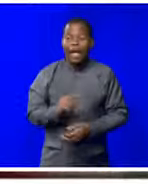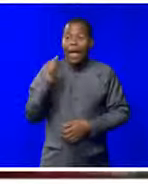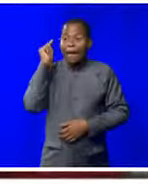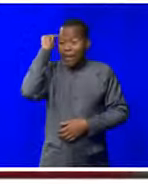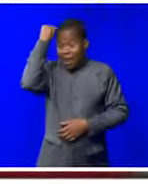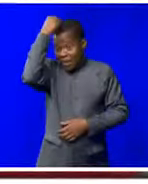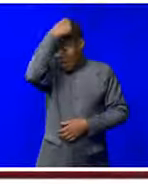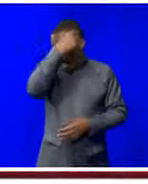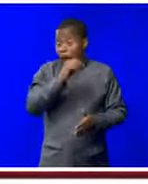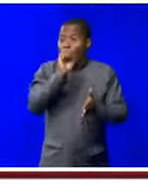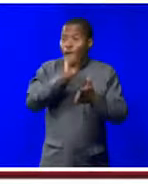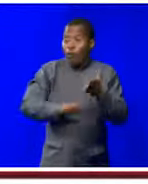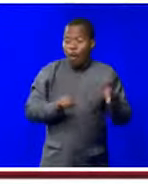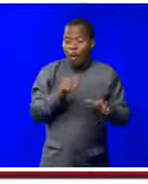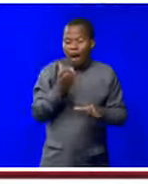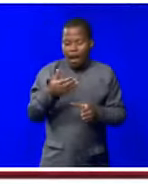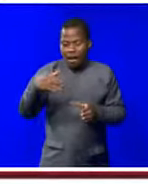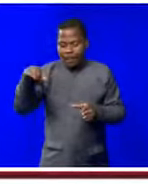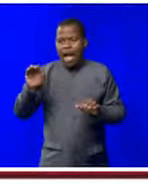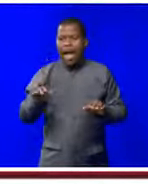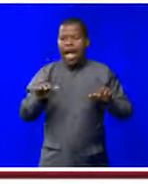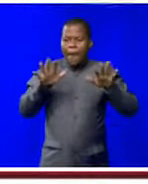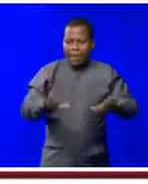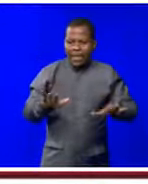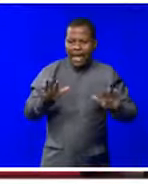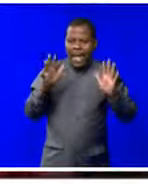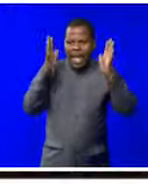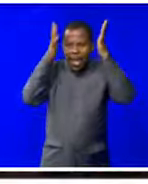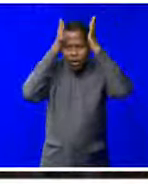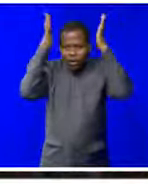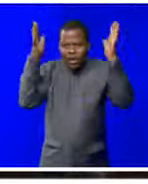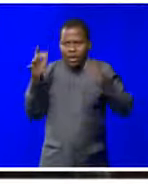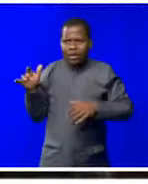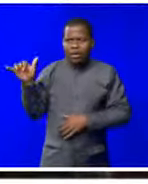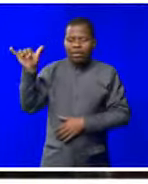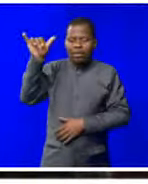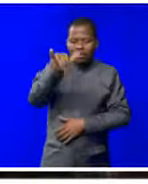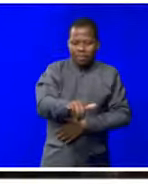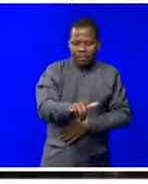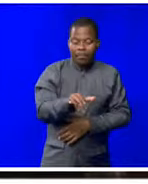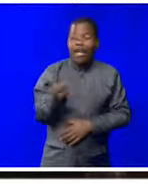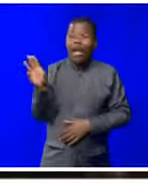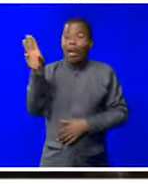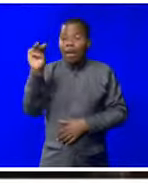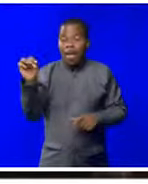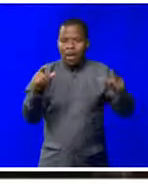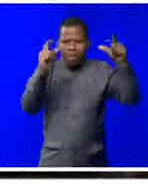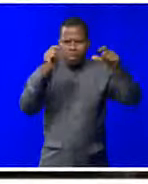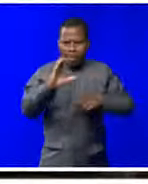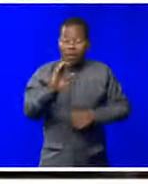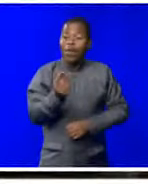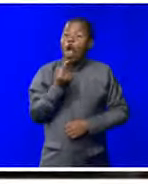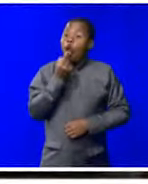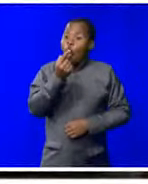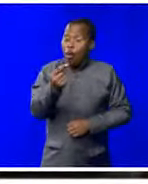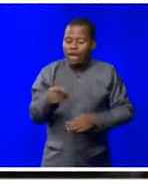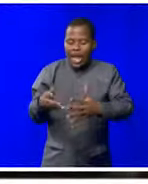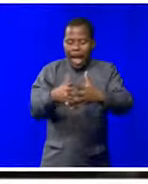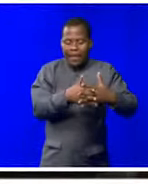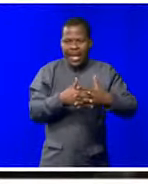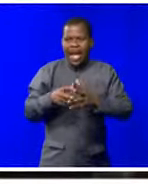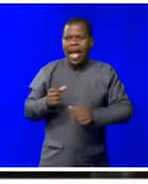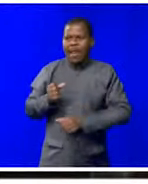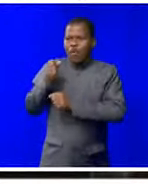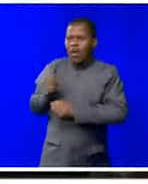His Majesty King Eswatini III has returned from the United Kingdom. The Prime Minister Cleopas Dlamini says the Peace Corps volunteers